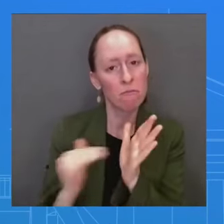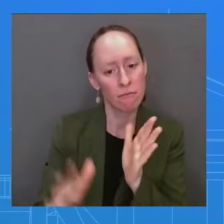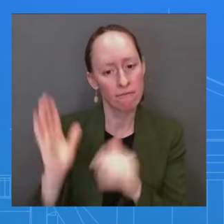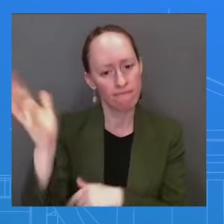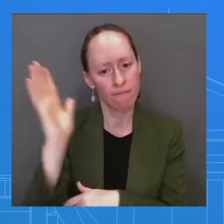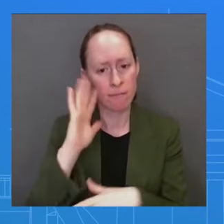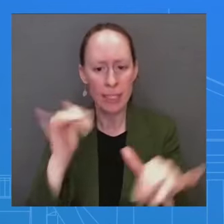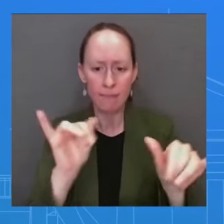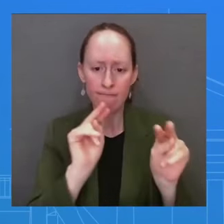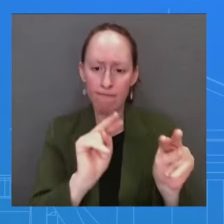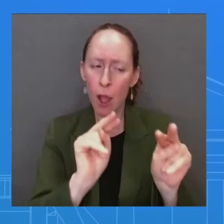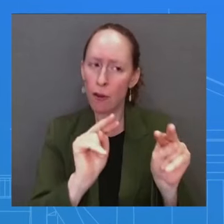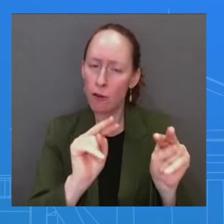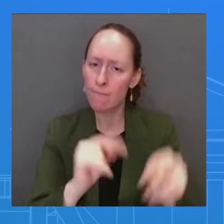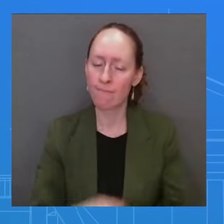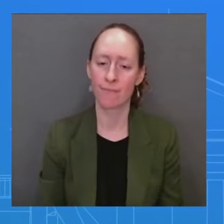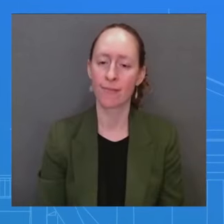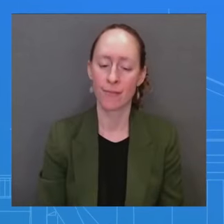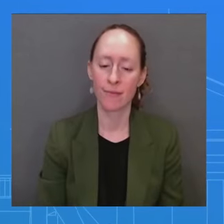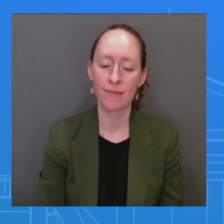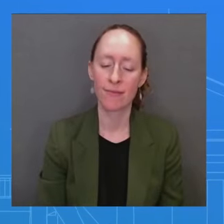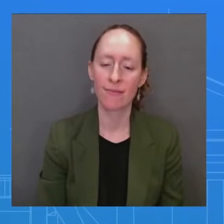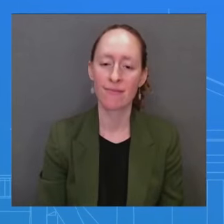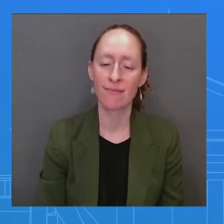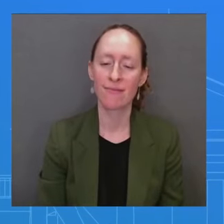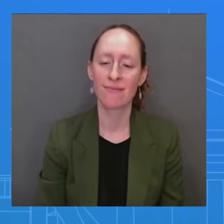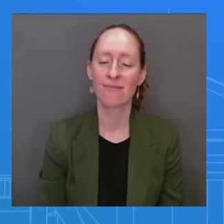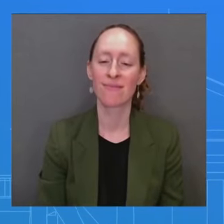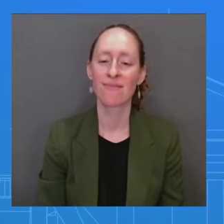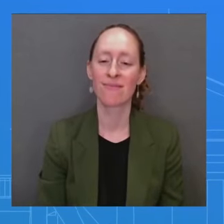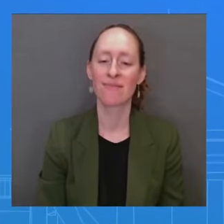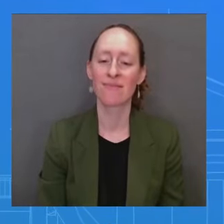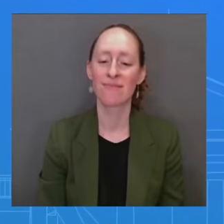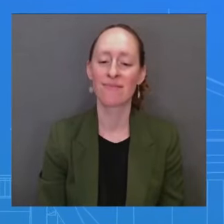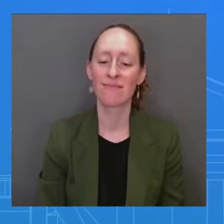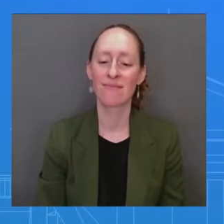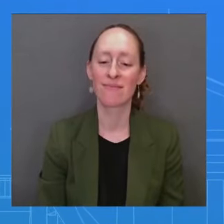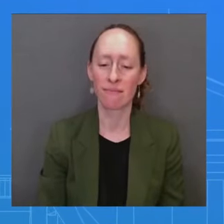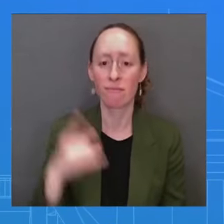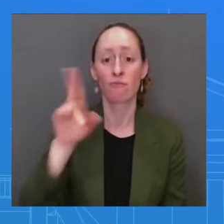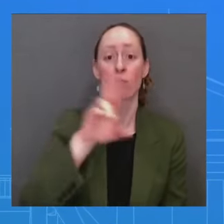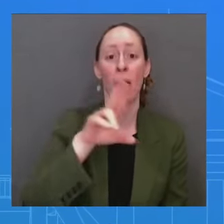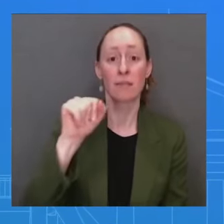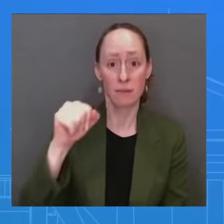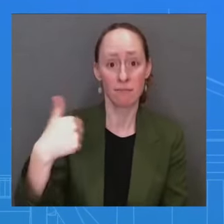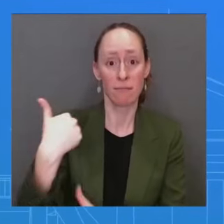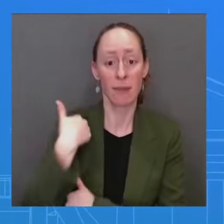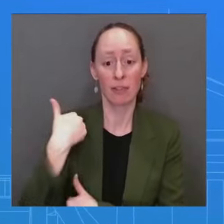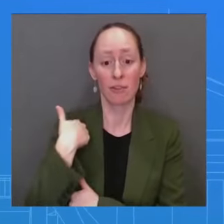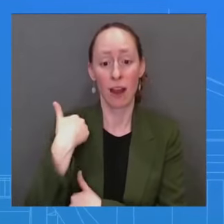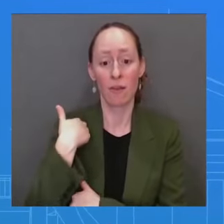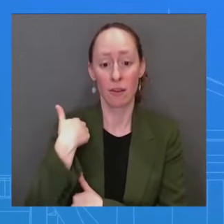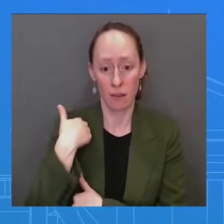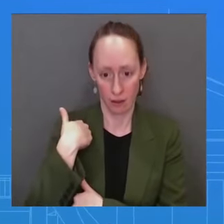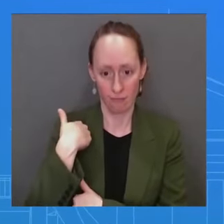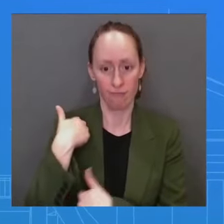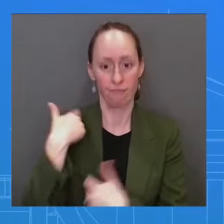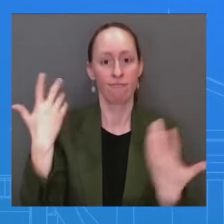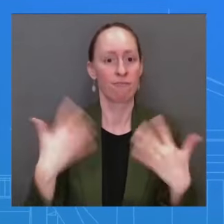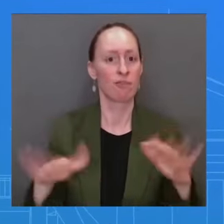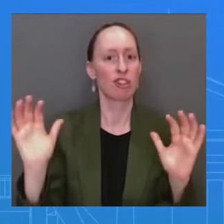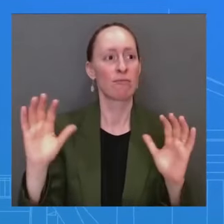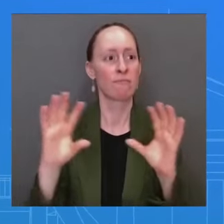I just want to ask, given the conclusion of U.S.-China military-to-military talks yesterday, whether, just a general question, whether the president is satisfied